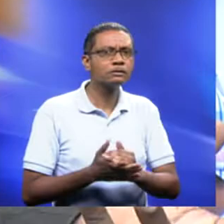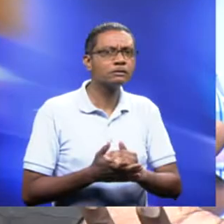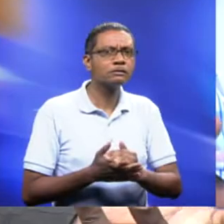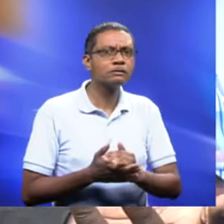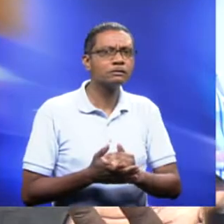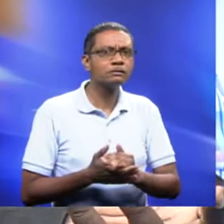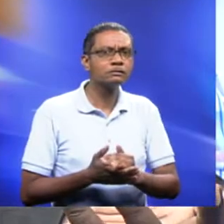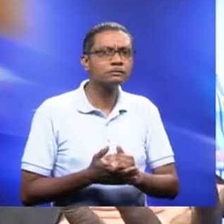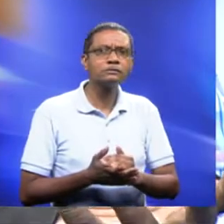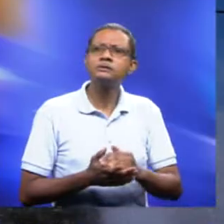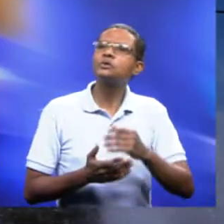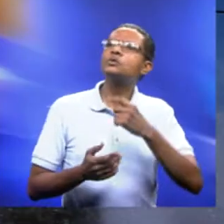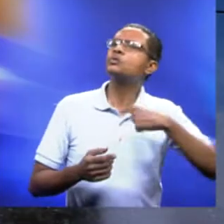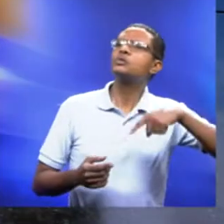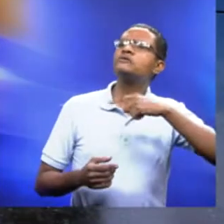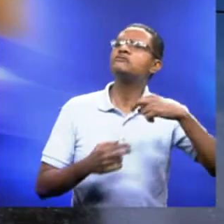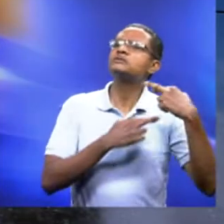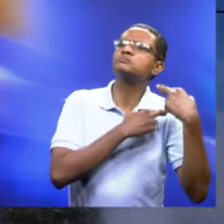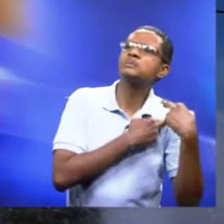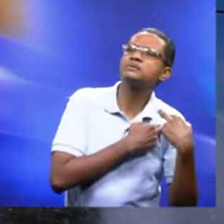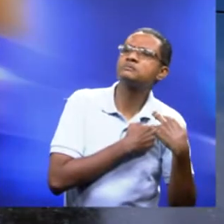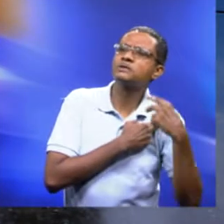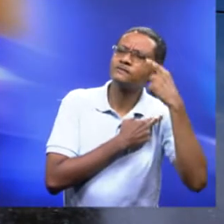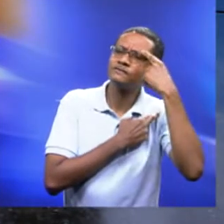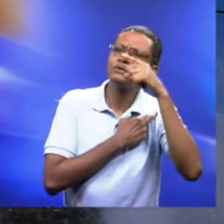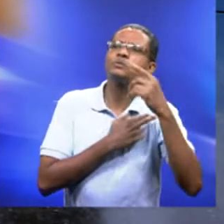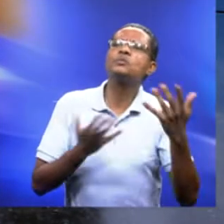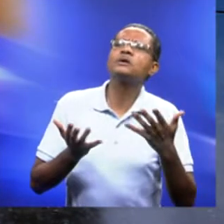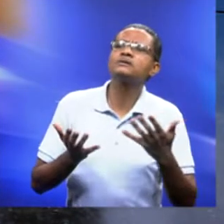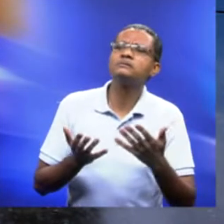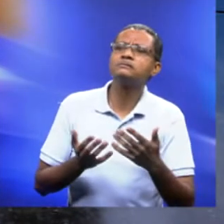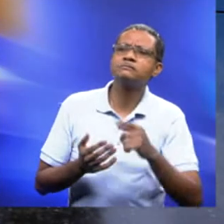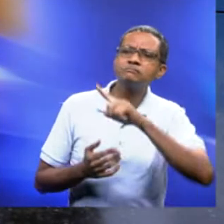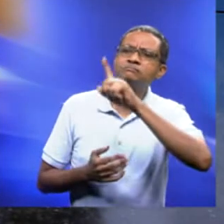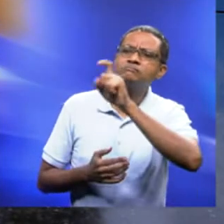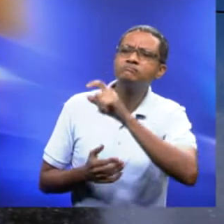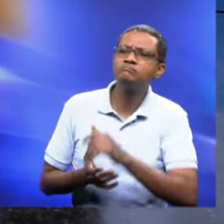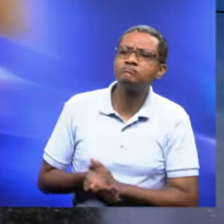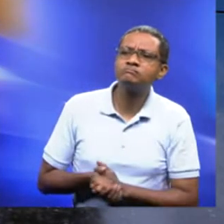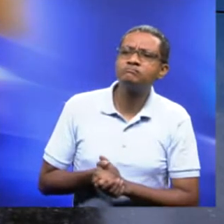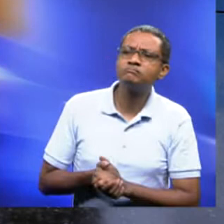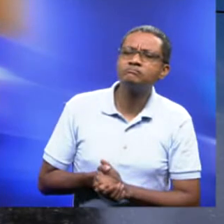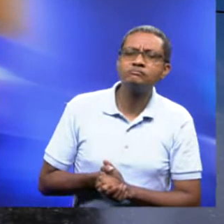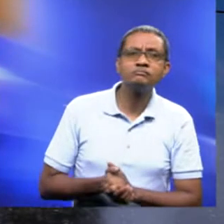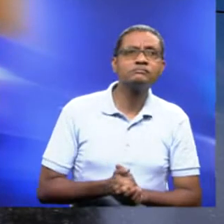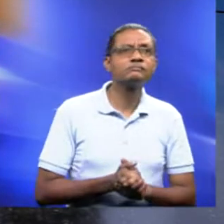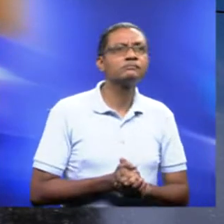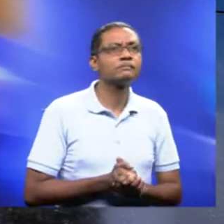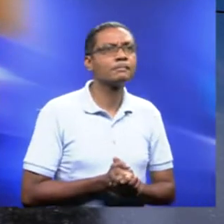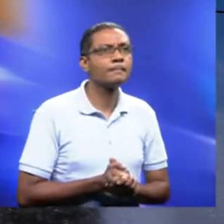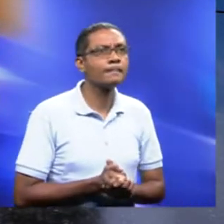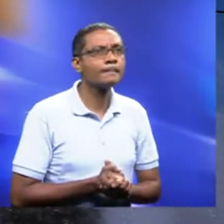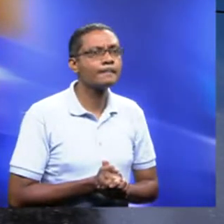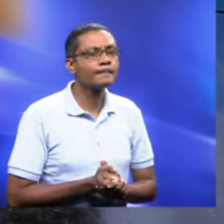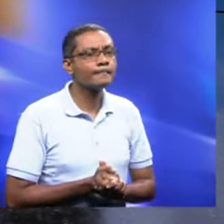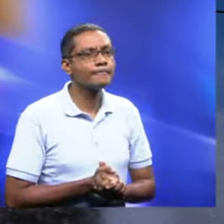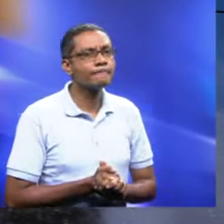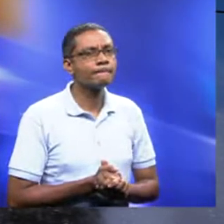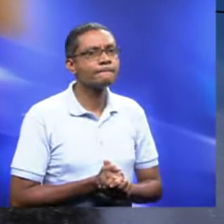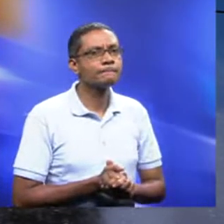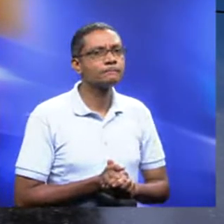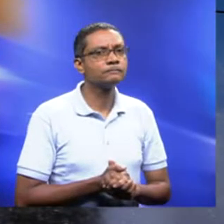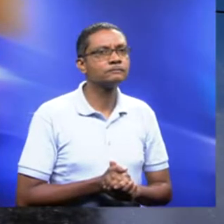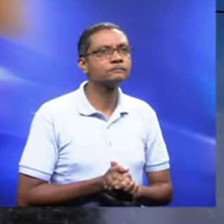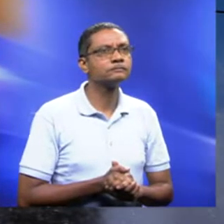responsible for? Maybe I could toss that your way, Angus. So, as the head of the Trinidad